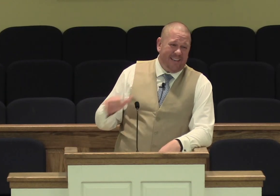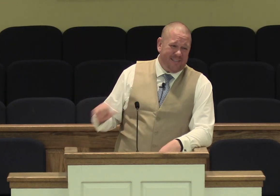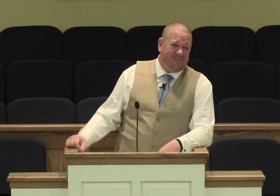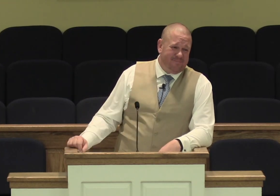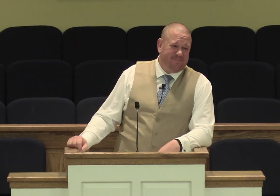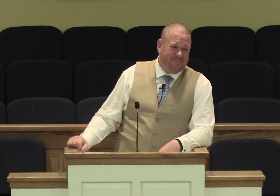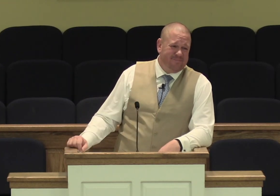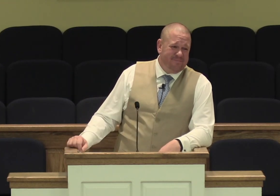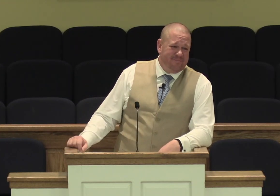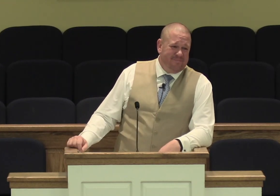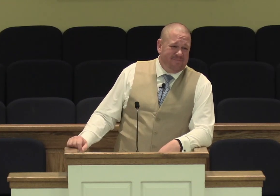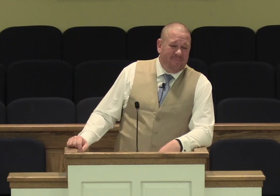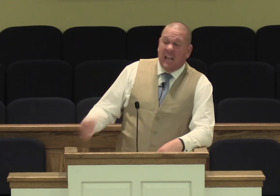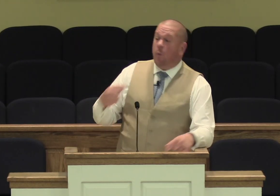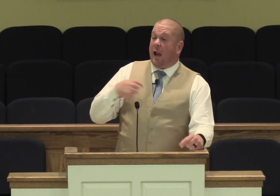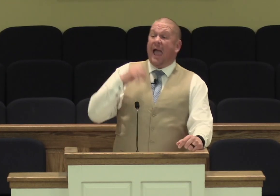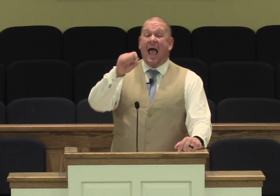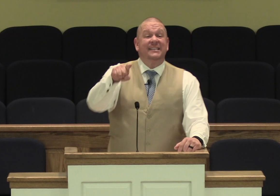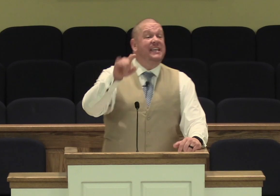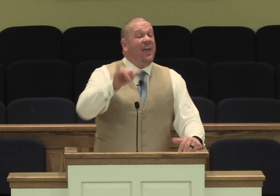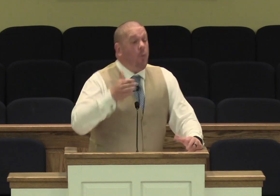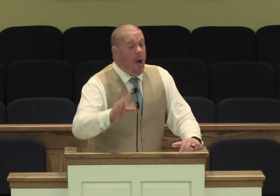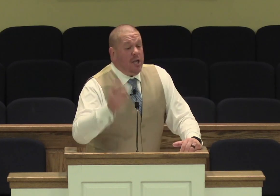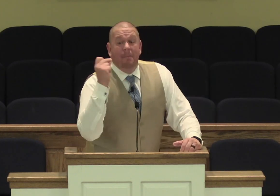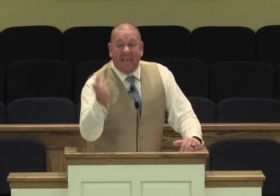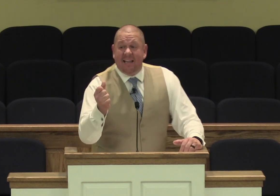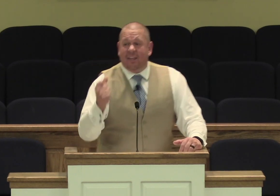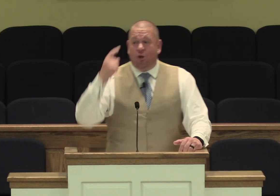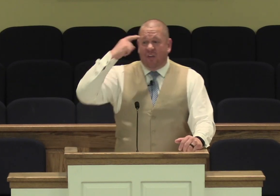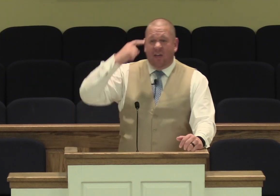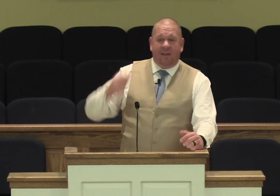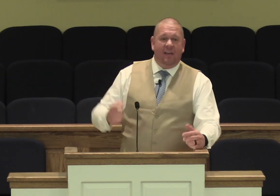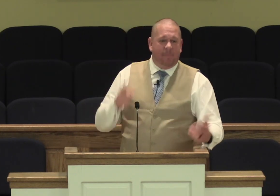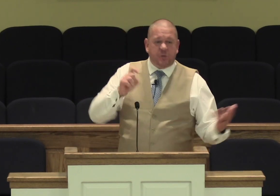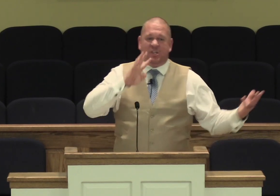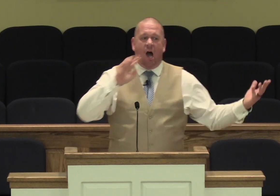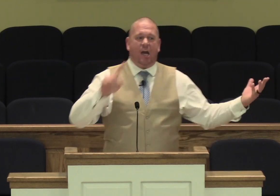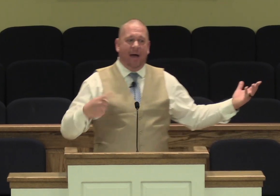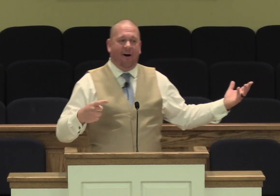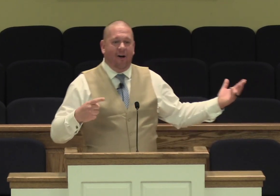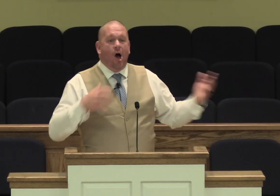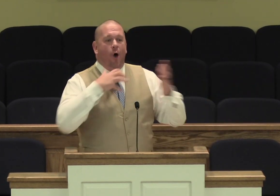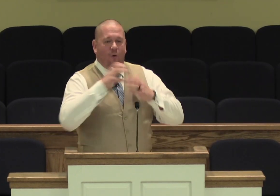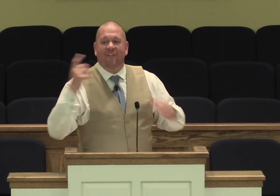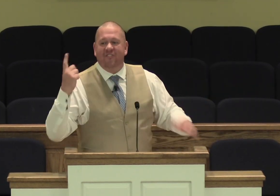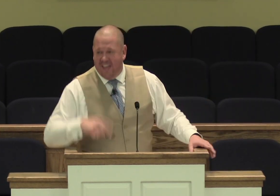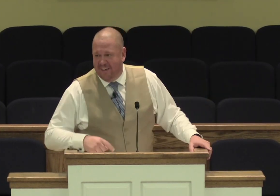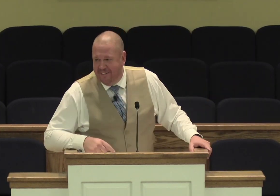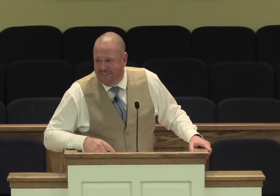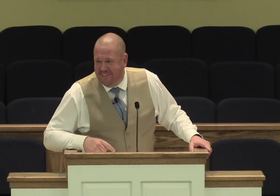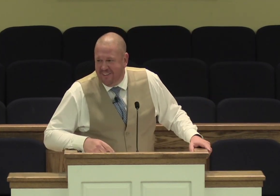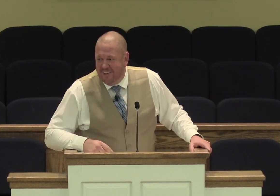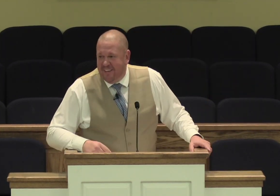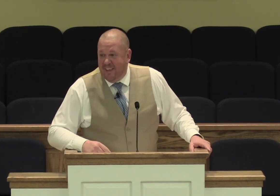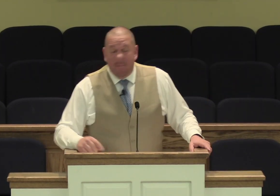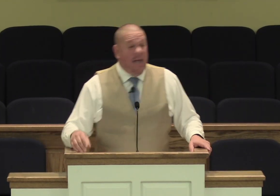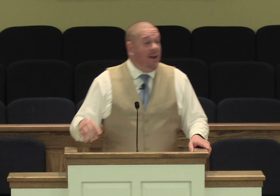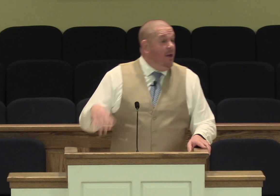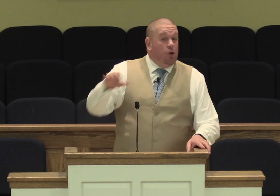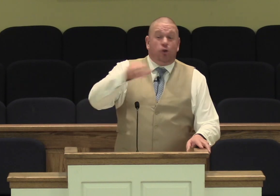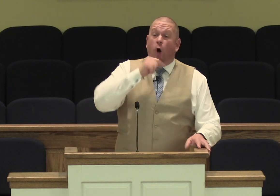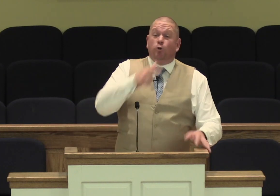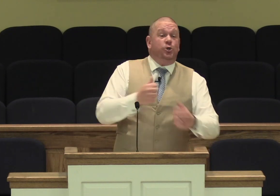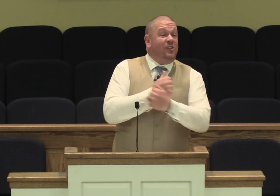those days? Now, when I ask it that way, you immediately think he must be talking about a rough day.